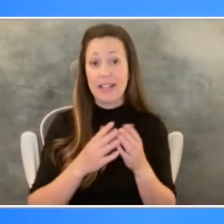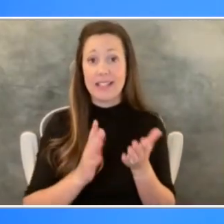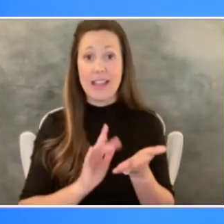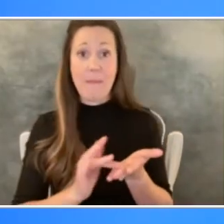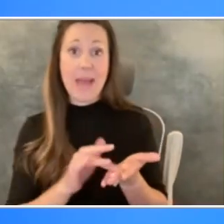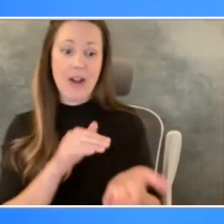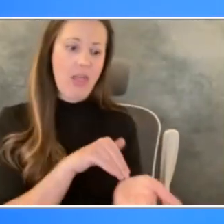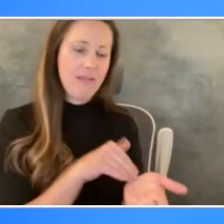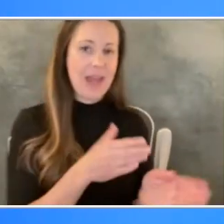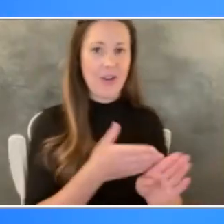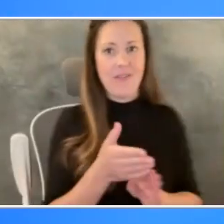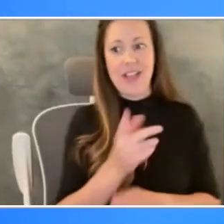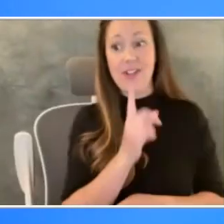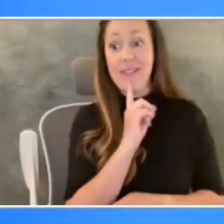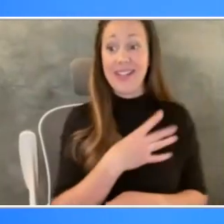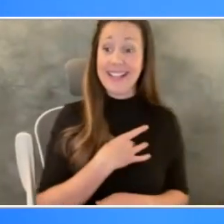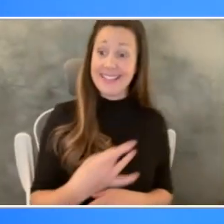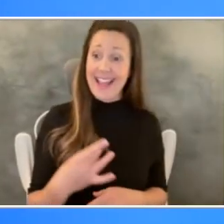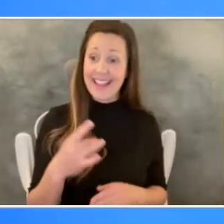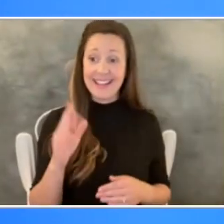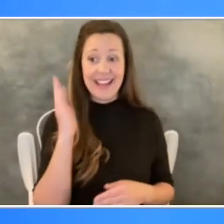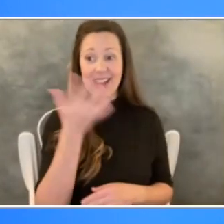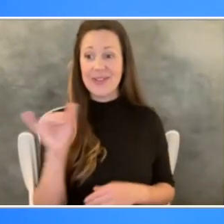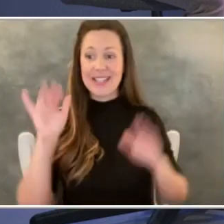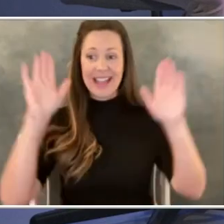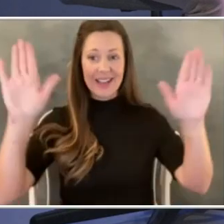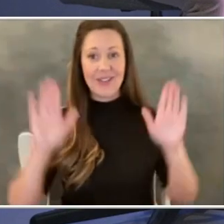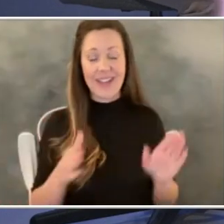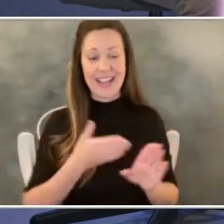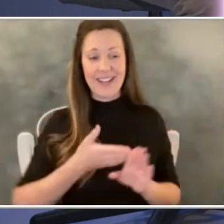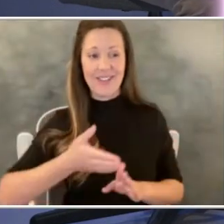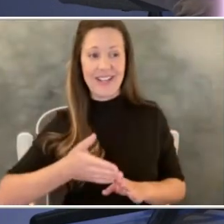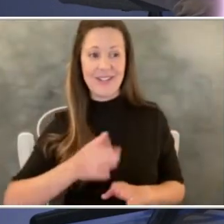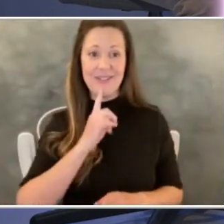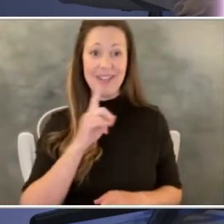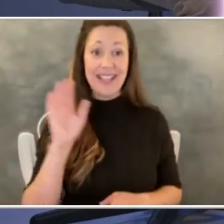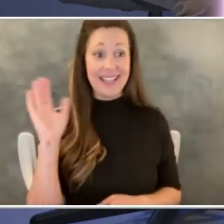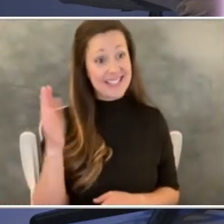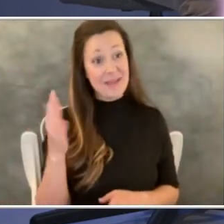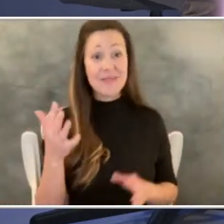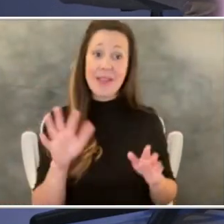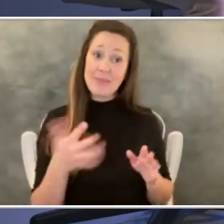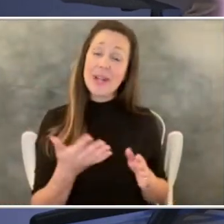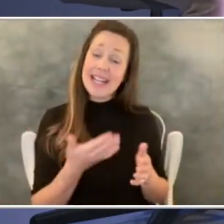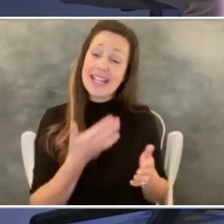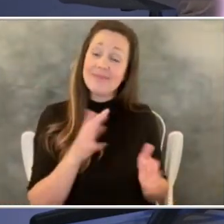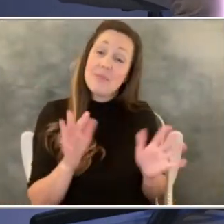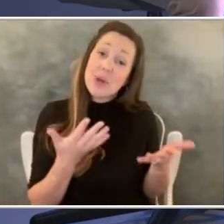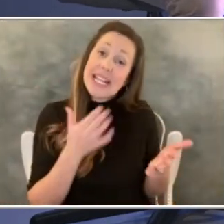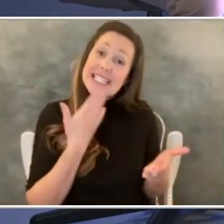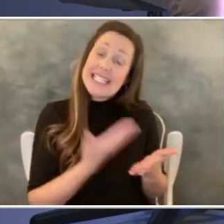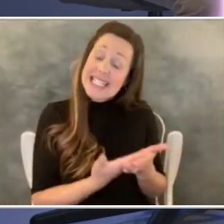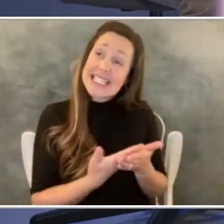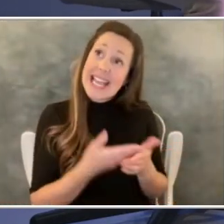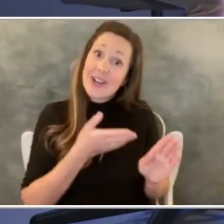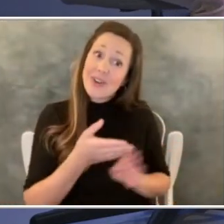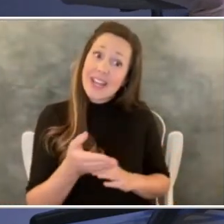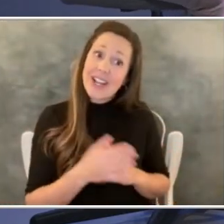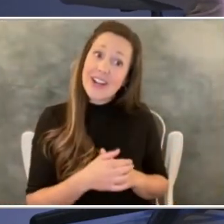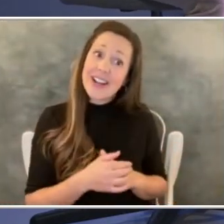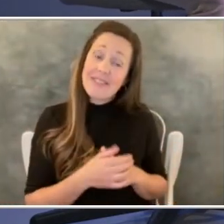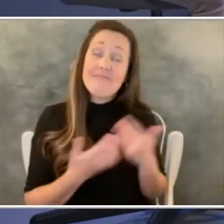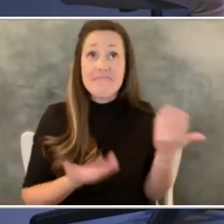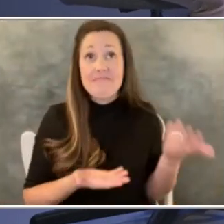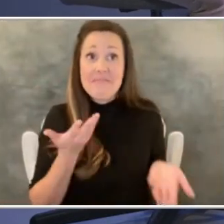it. It looks like a great career. It seems to be a pretty decent career. I mean, Yeah. it seems I think he's making an excellent choice. I think he's making